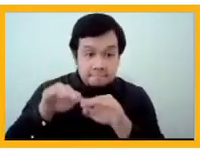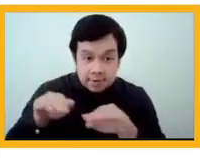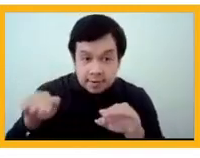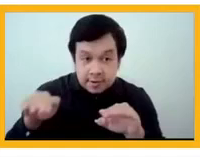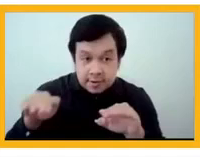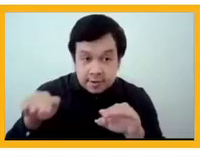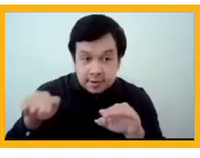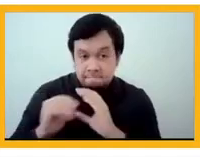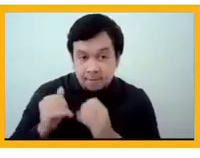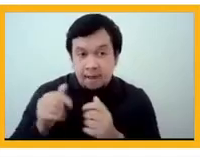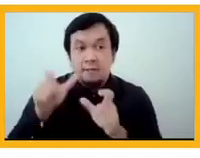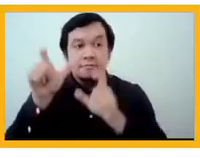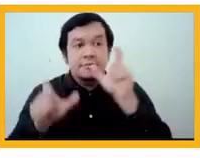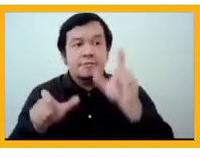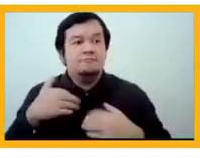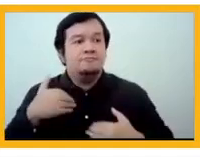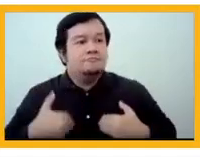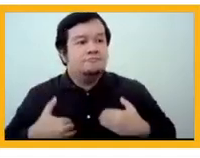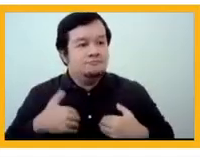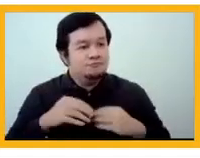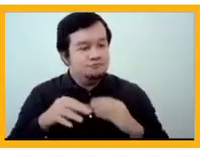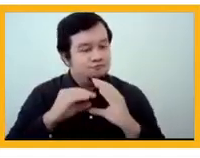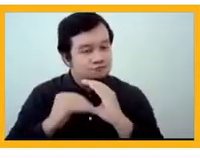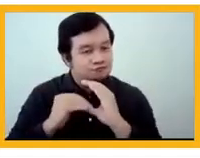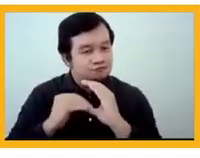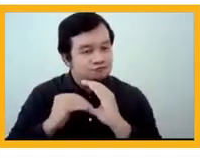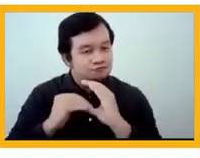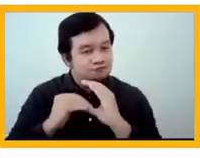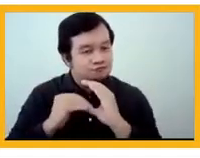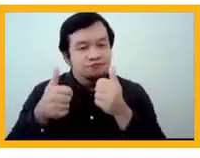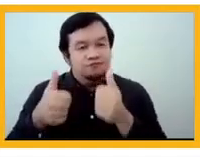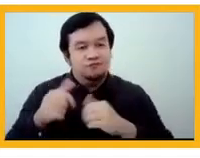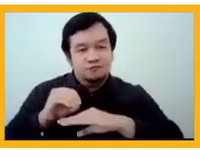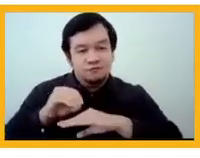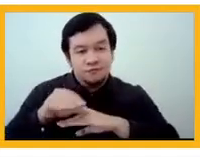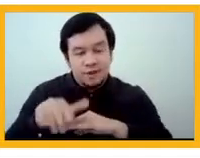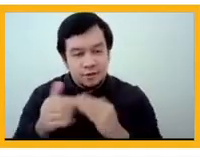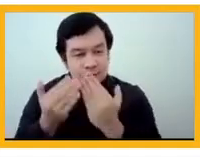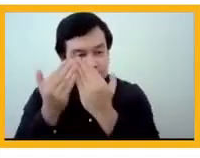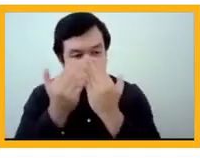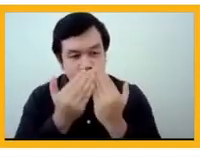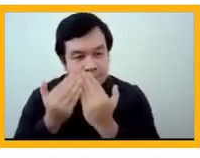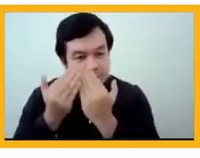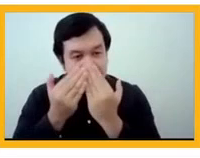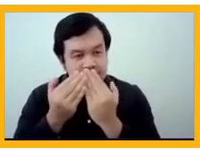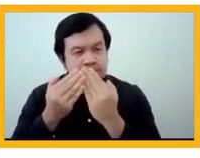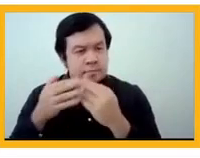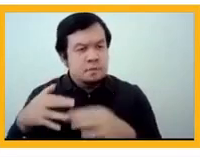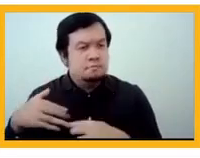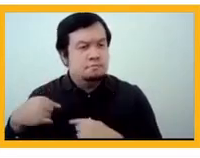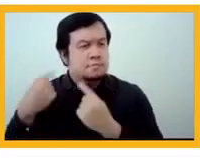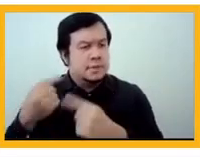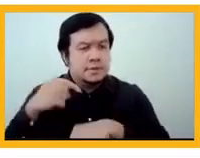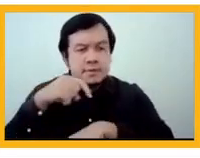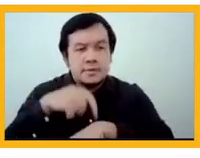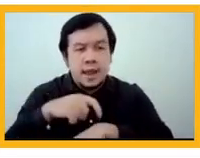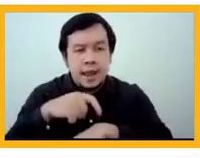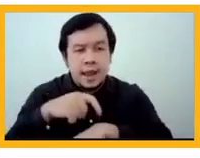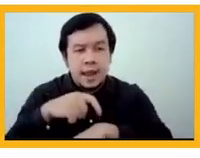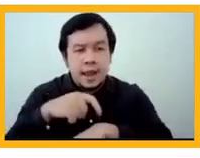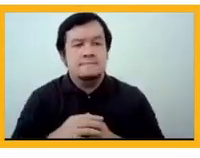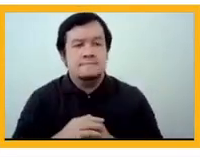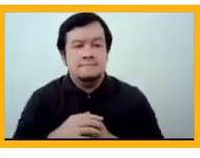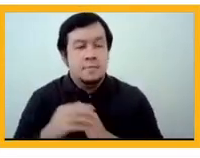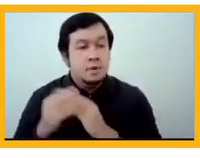as a way of finally, you know, we've had this promise for a long time of disrupting education, and That's kind of what all this excitement is